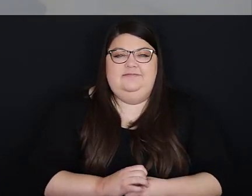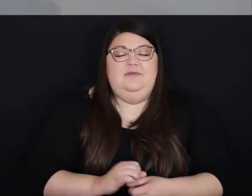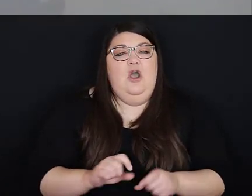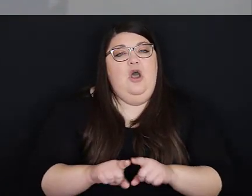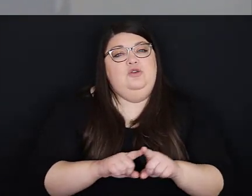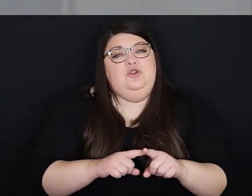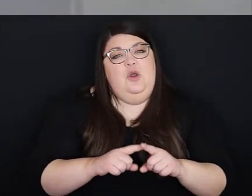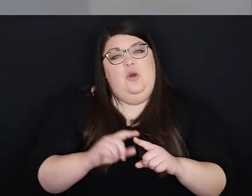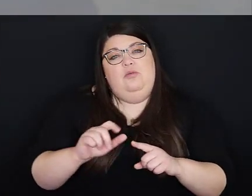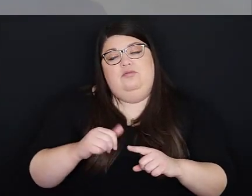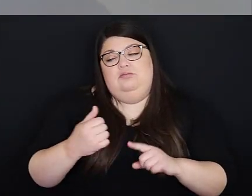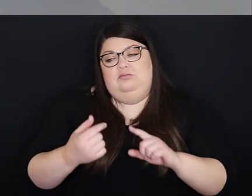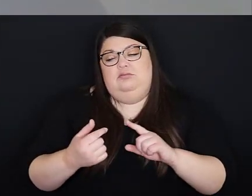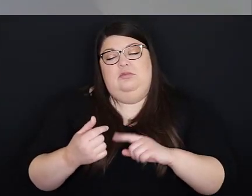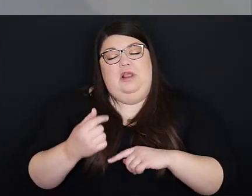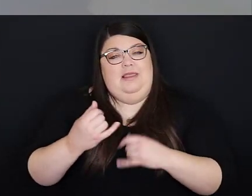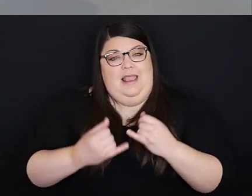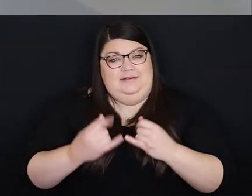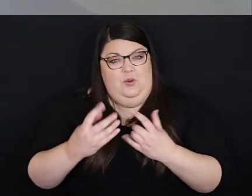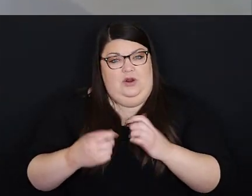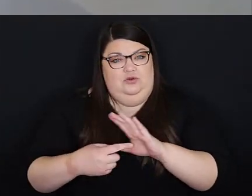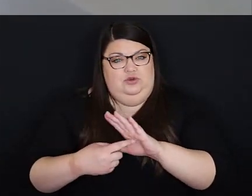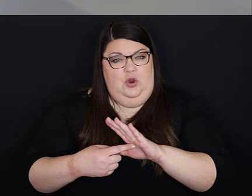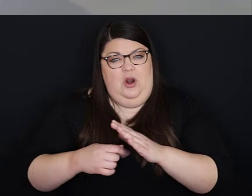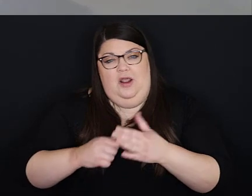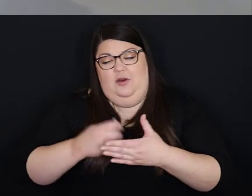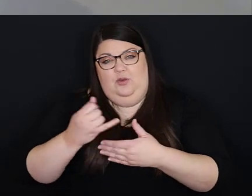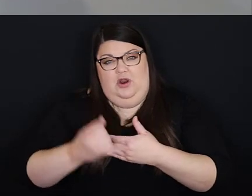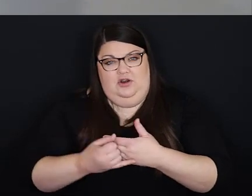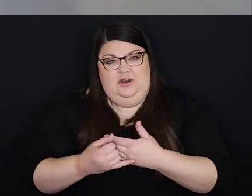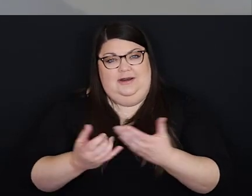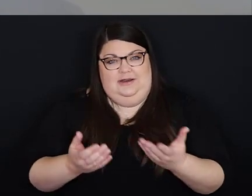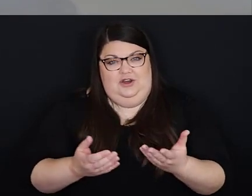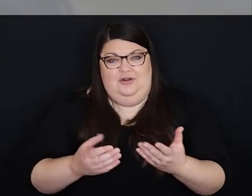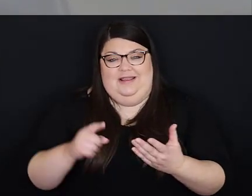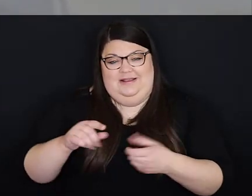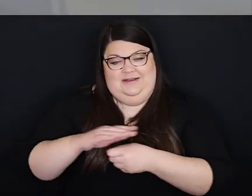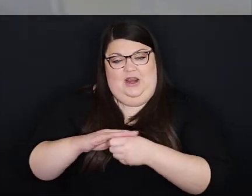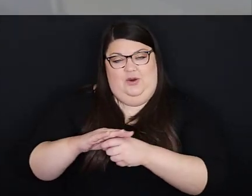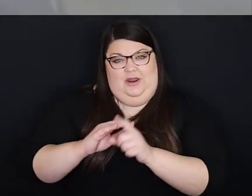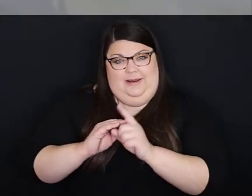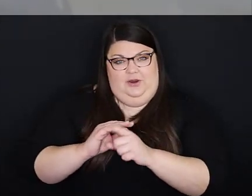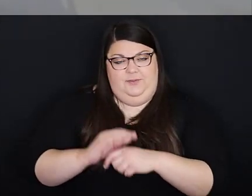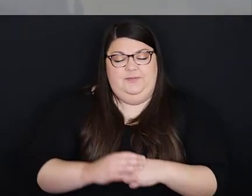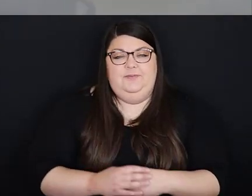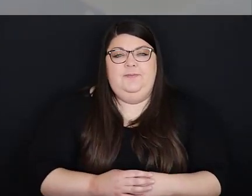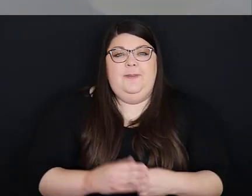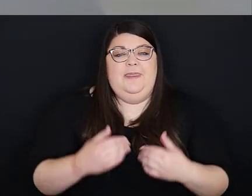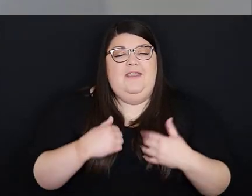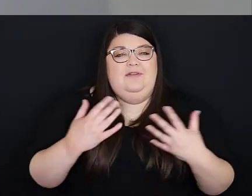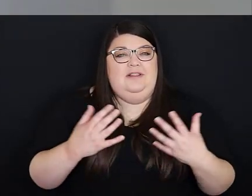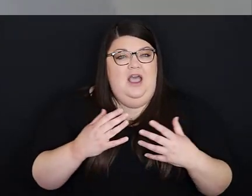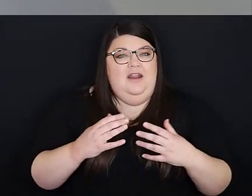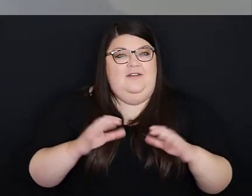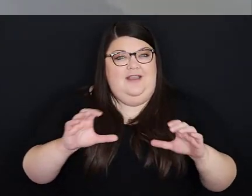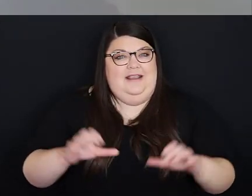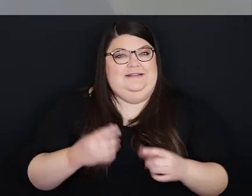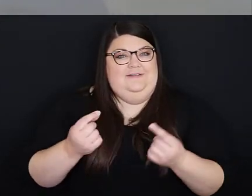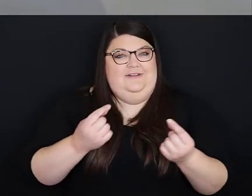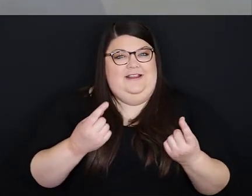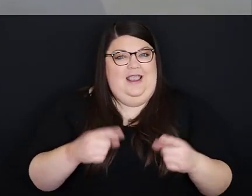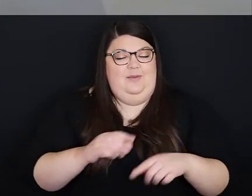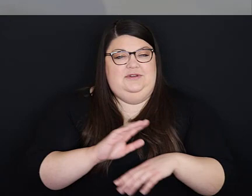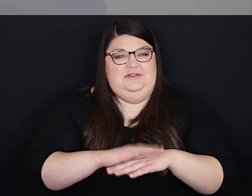our museum that's opening today, and that's in this area here. We have a lot of activity that happens on our